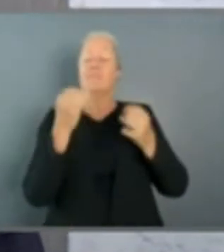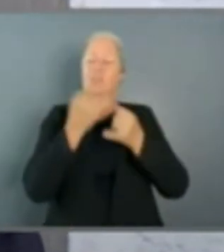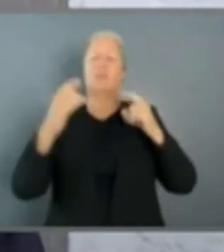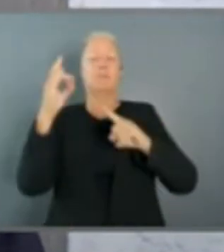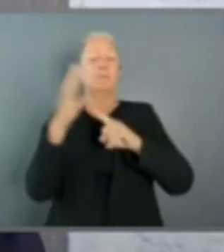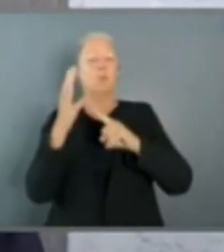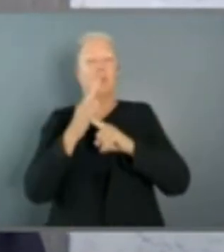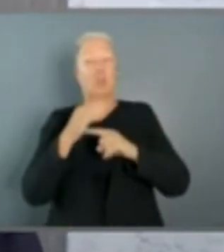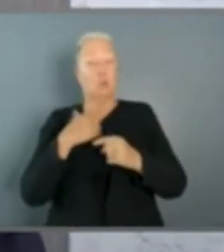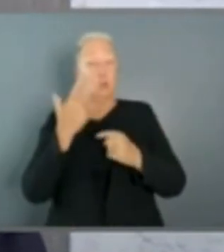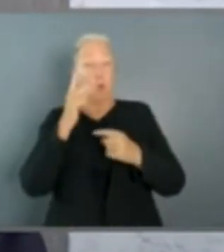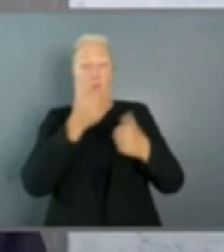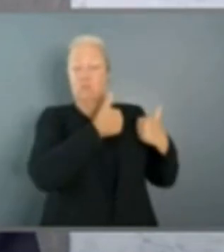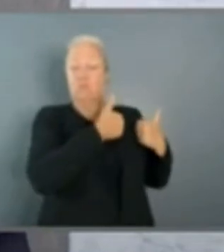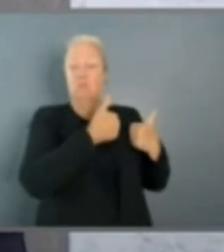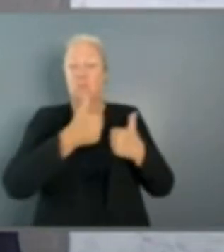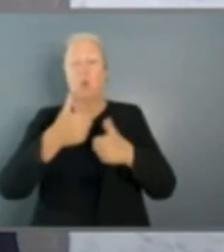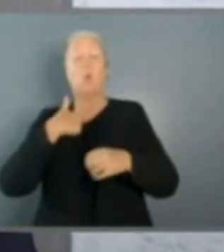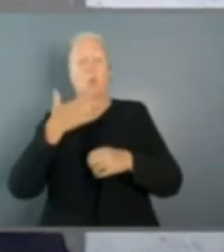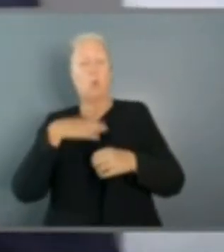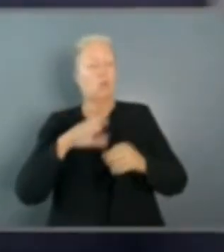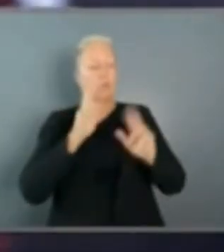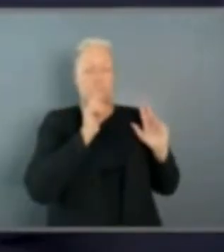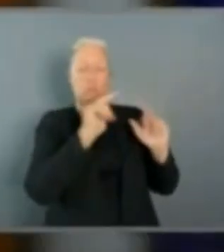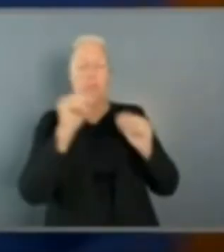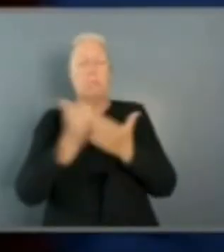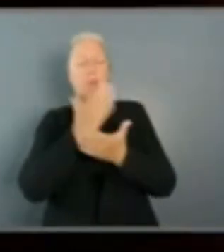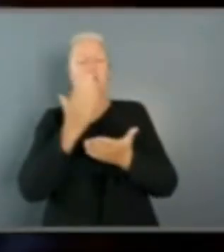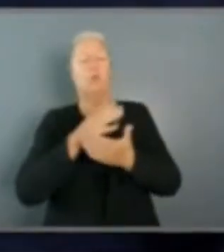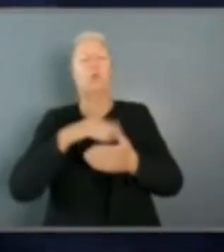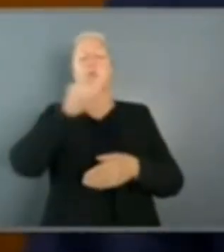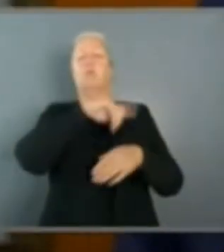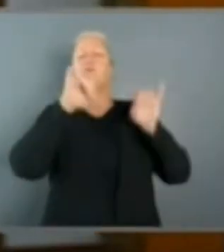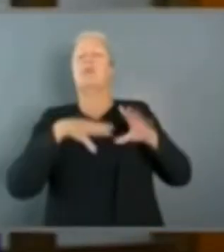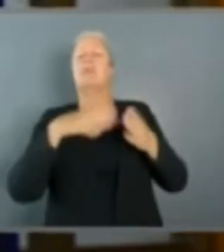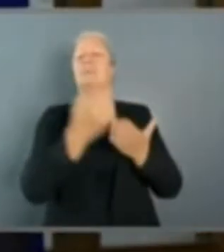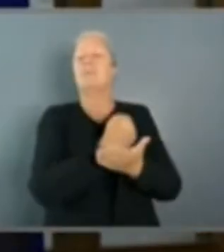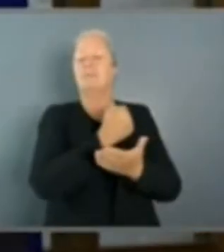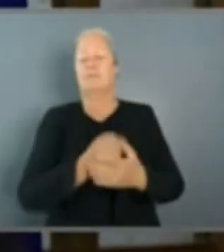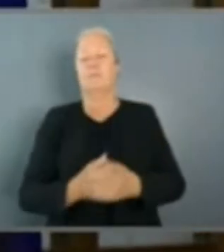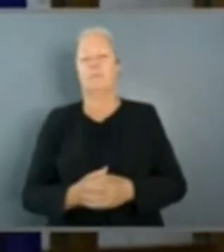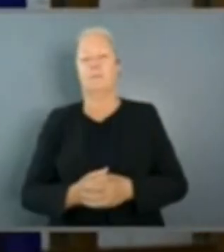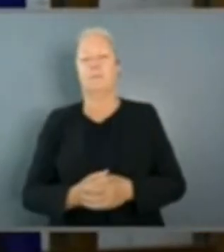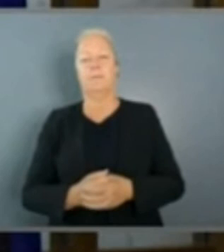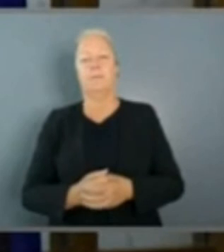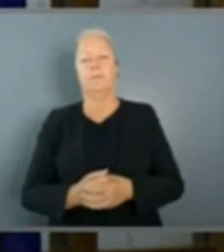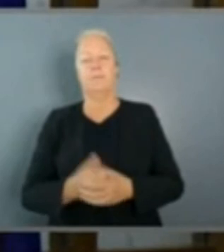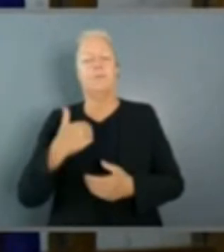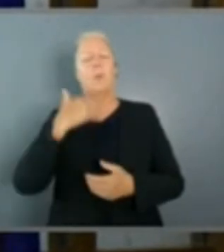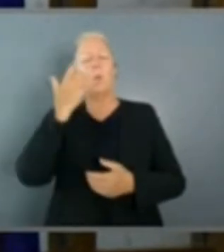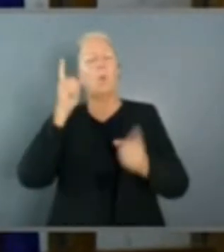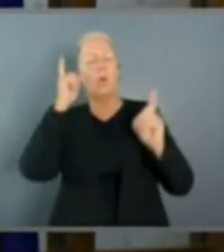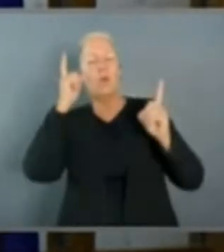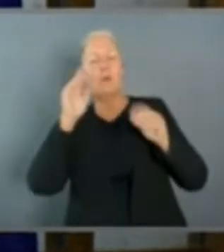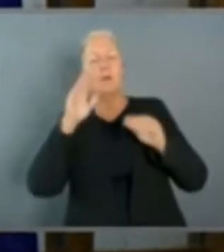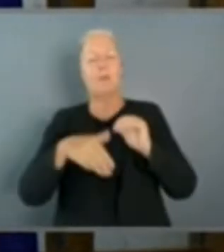this year and protecting the health of Australians right across the country. Paul? Yes, so of course we are always concerned about vaccine hesitancy, but